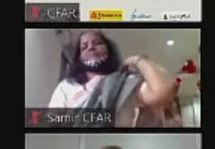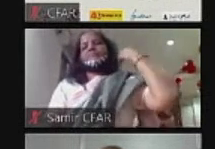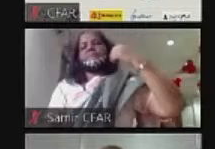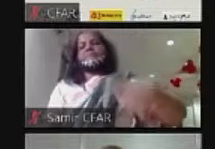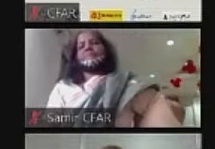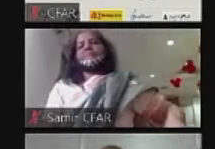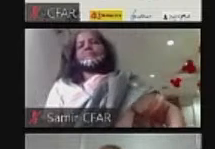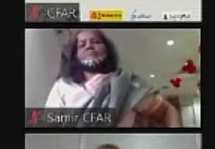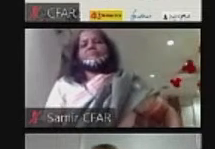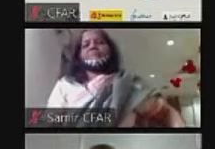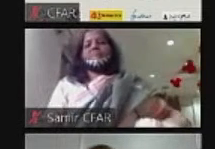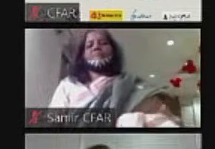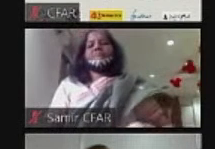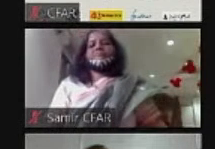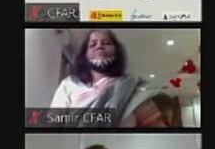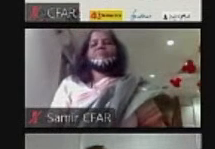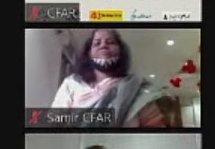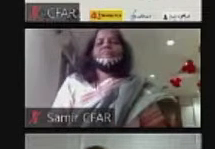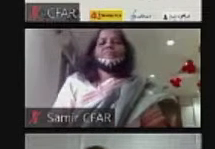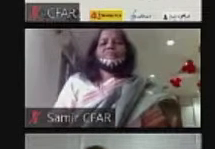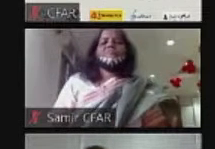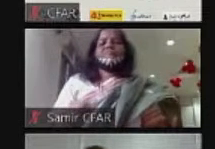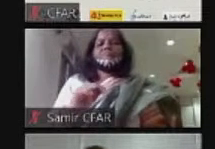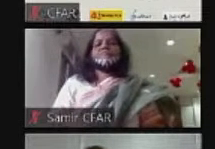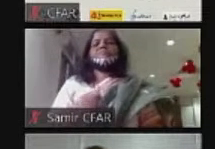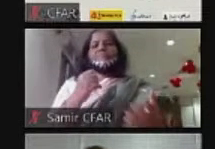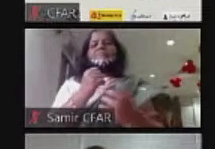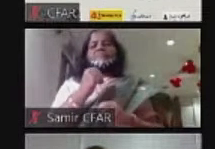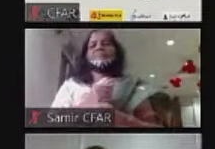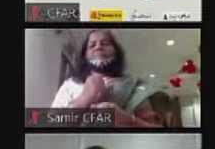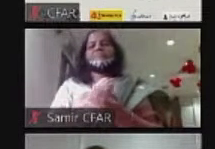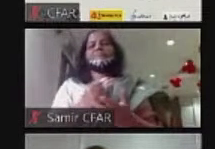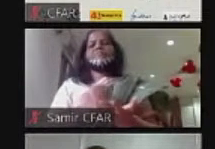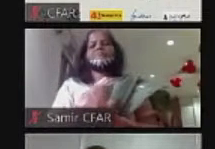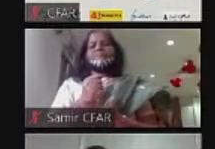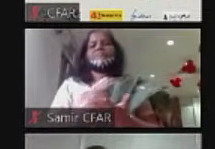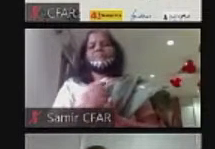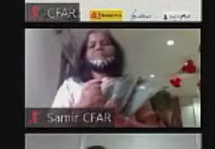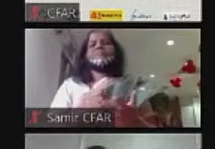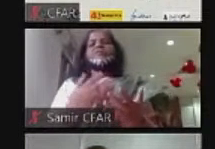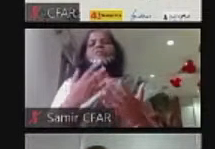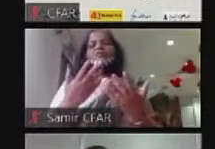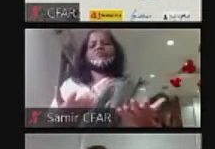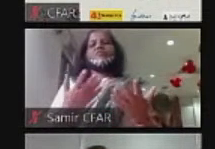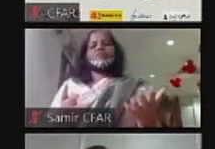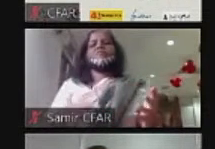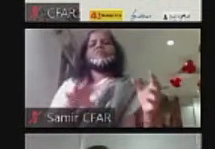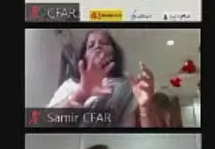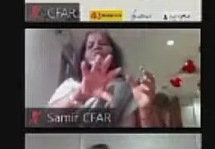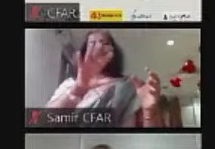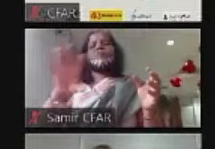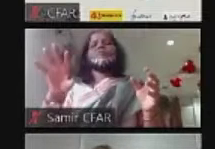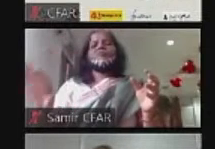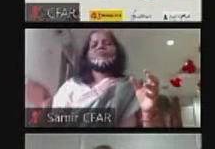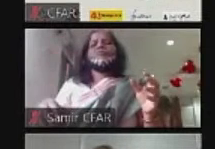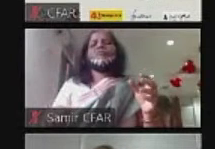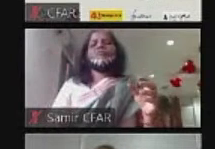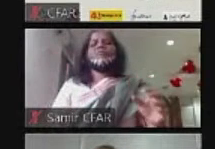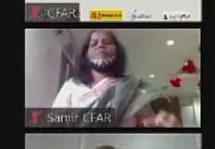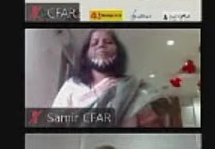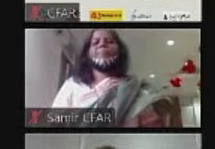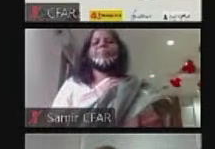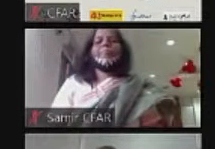We just need some more funds on this, but the work has already started, and hence the states which don't have such assistance,